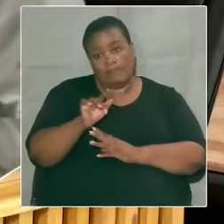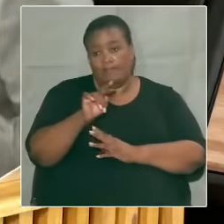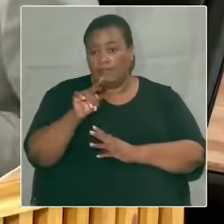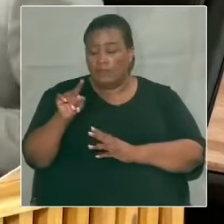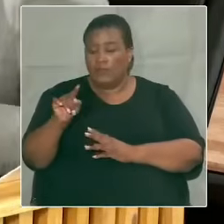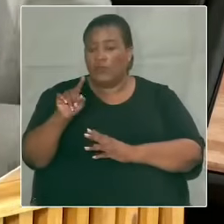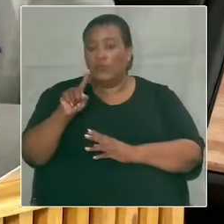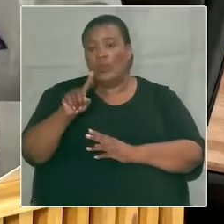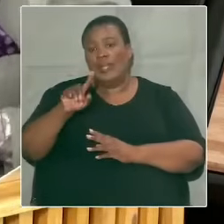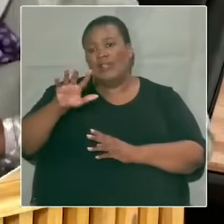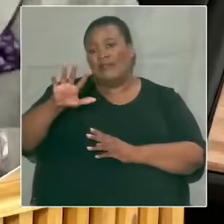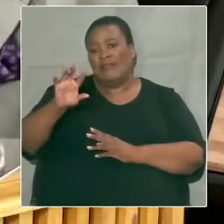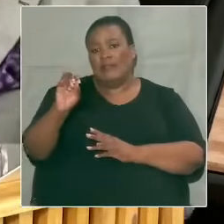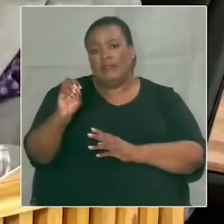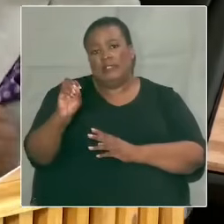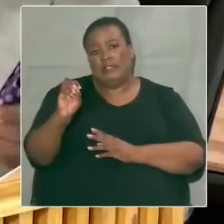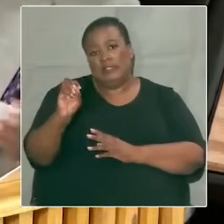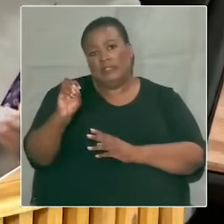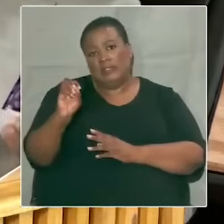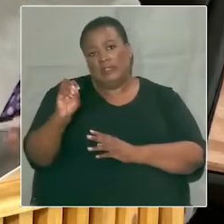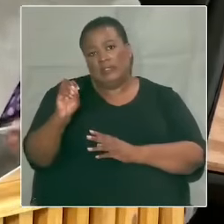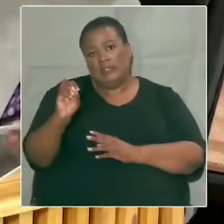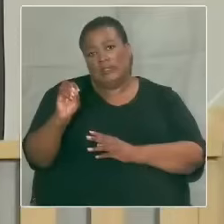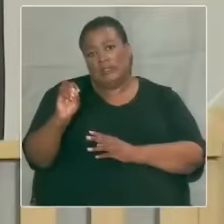to 150.